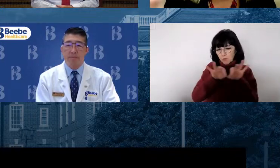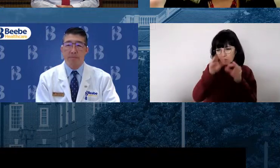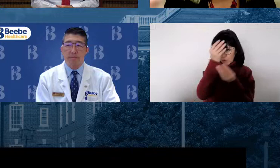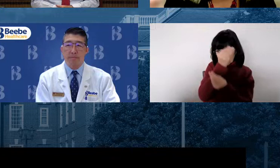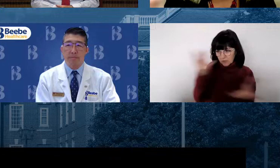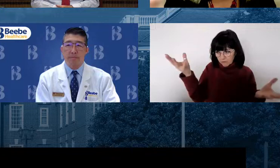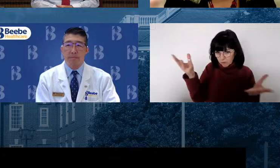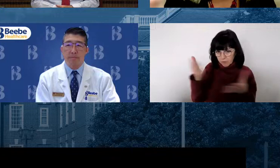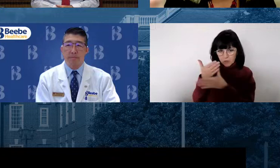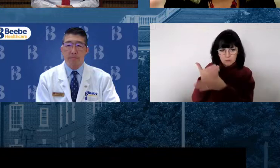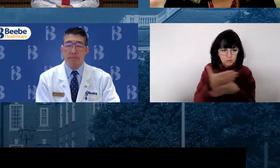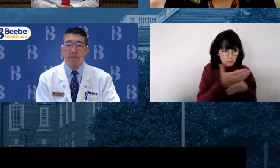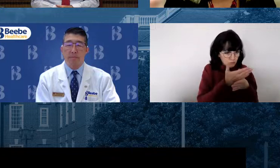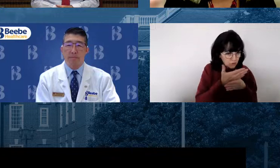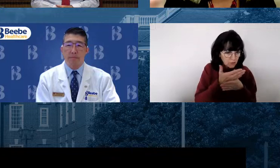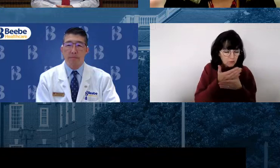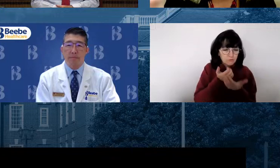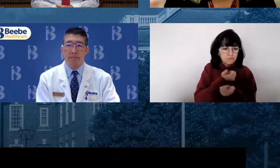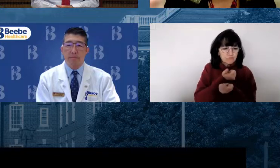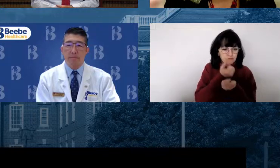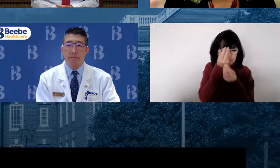we experience a